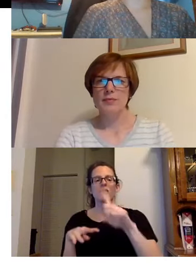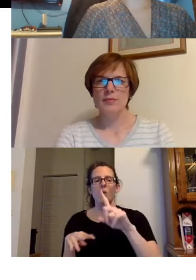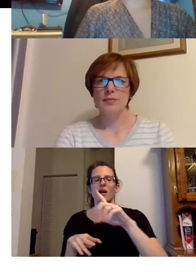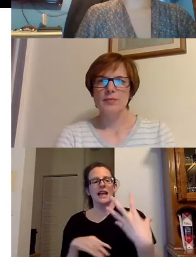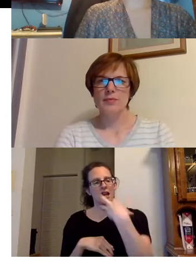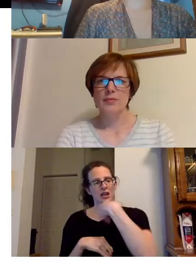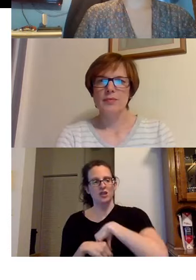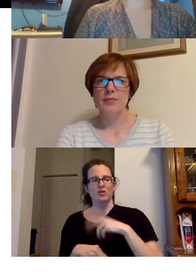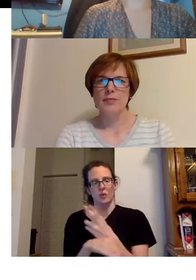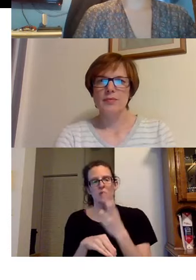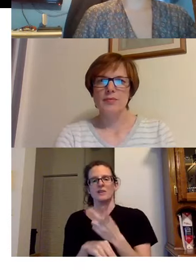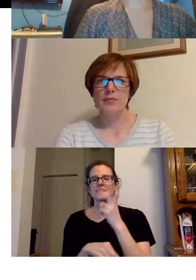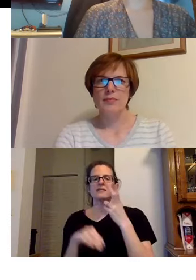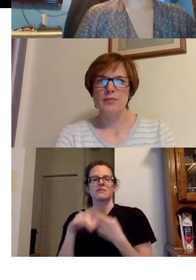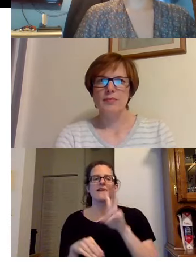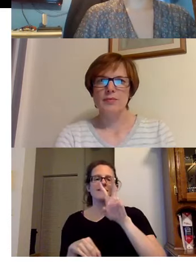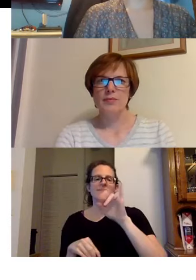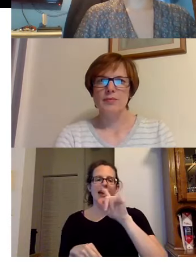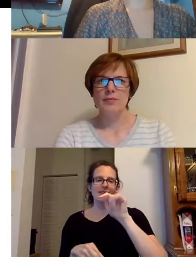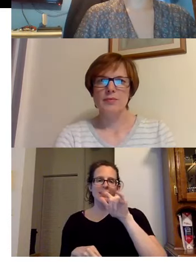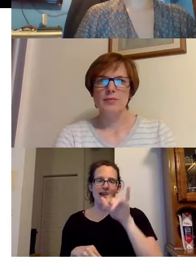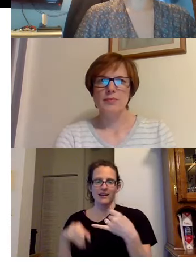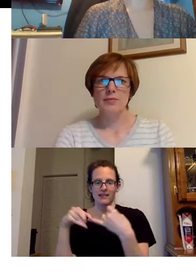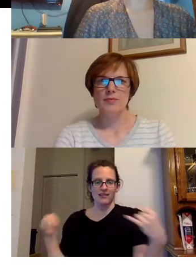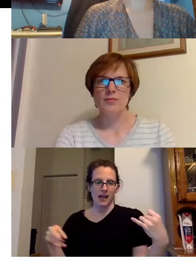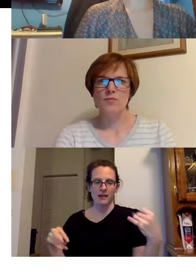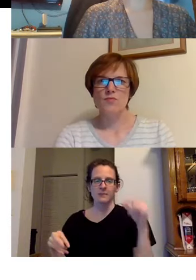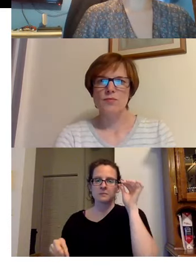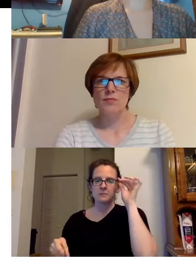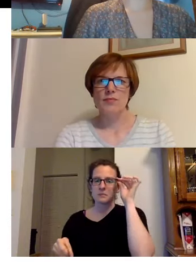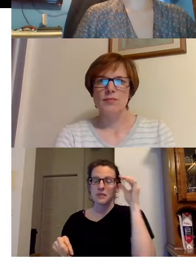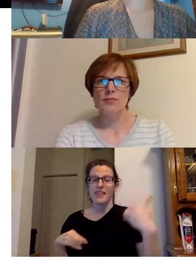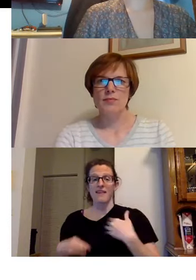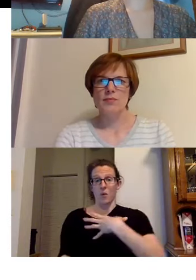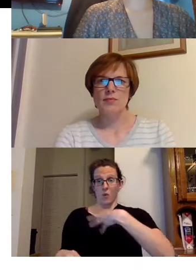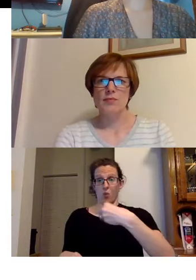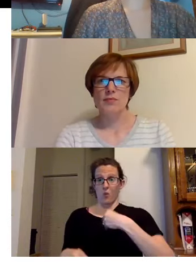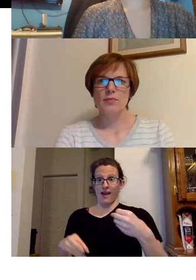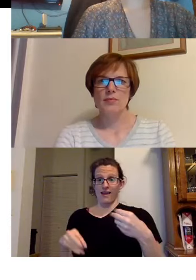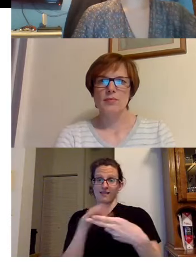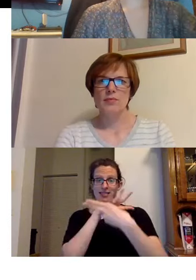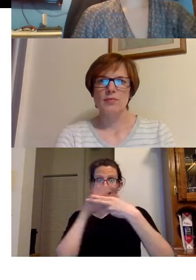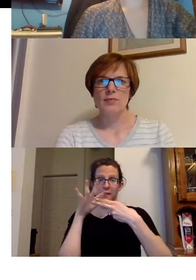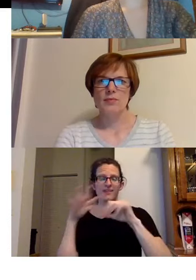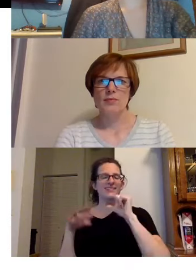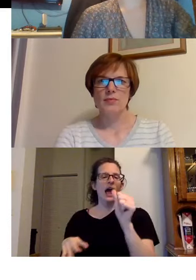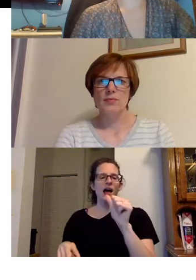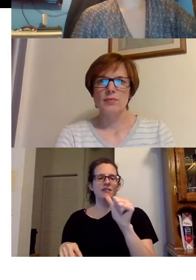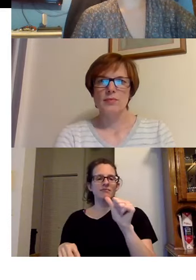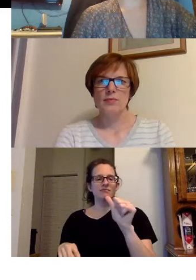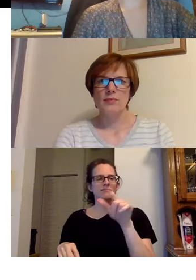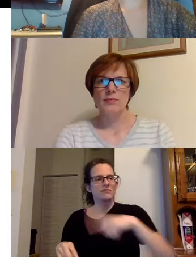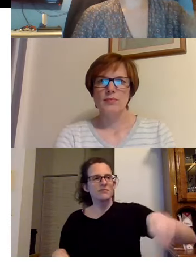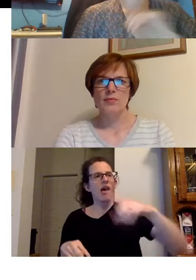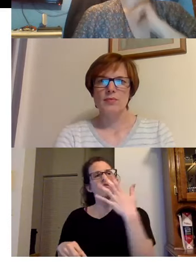Vitality line. The Vitality oils have a white label on them as opposed to the colored label. Now it